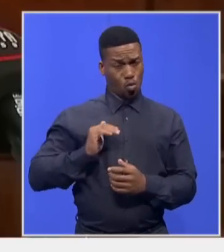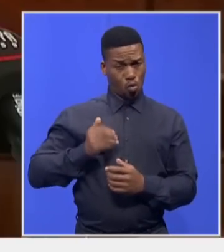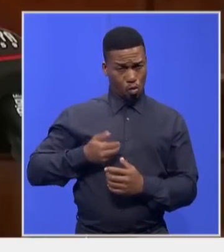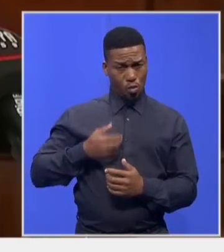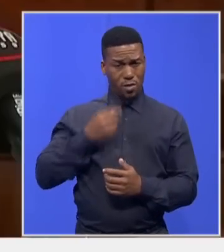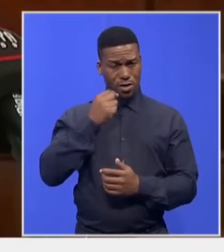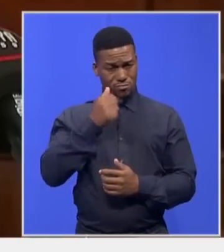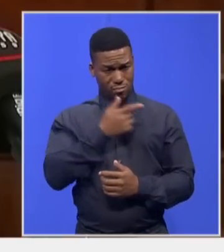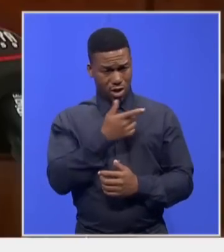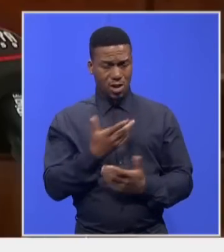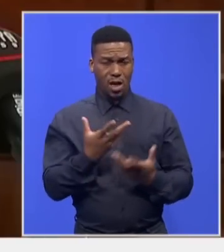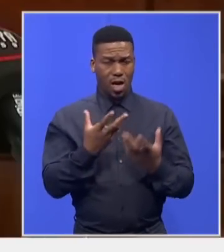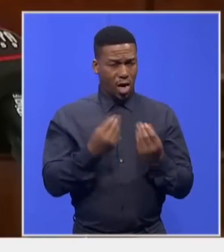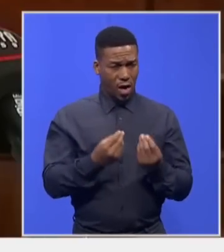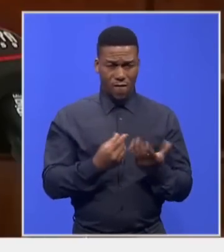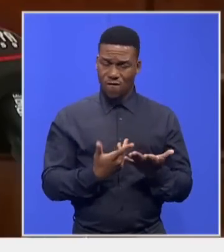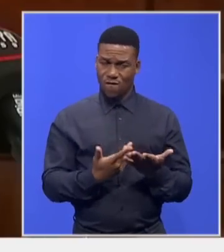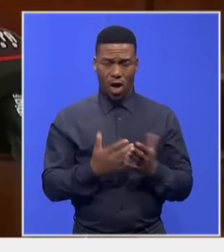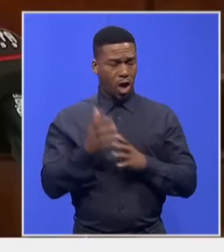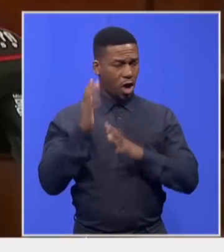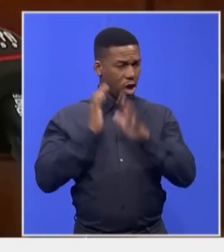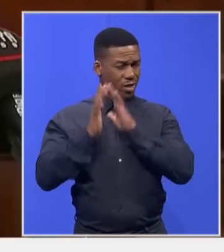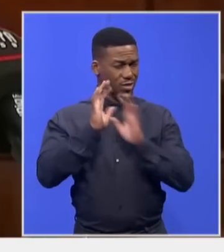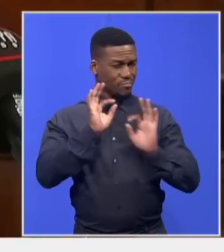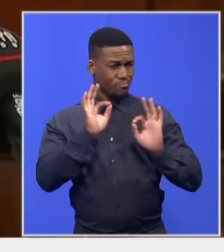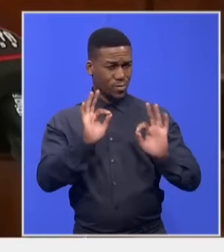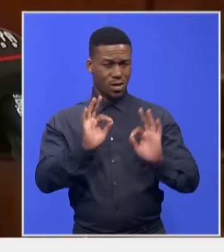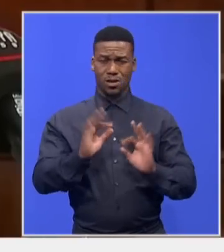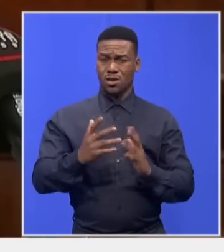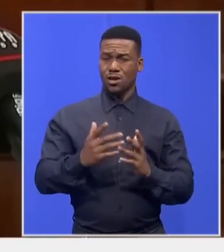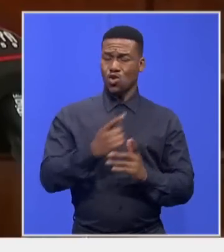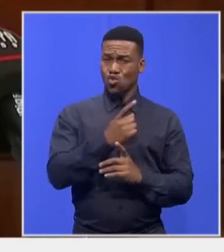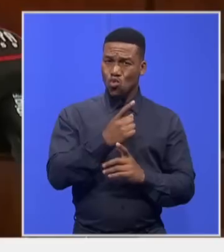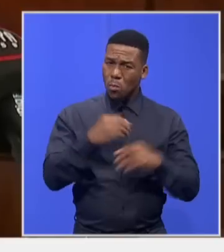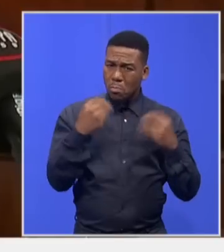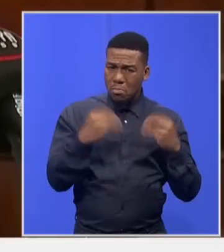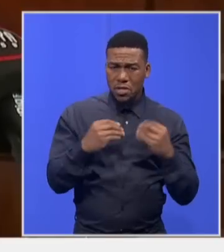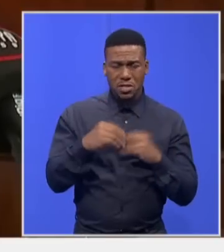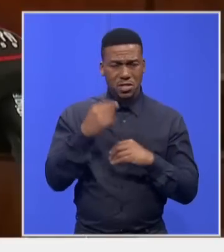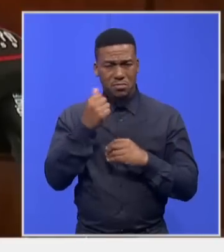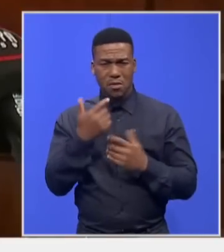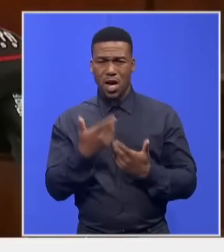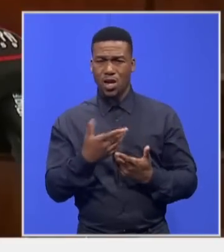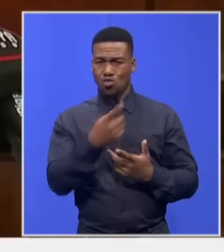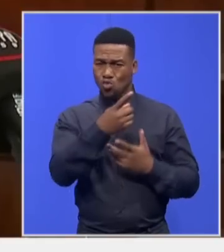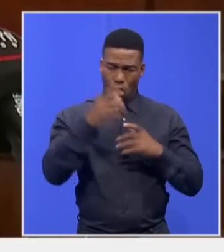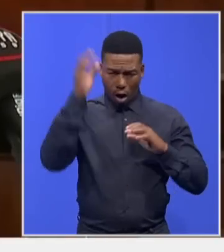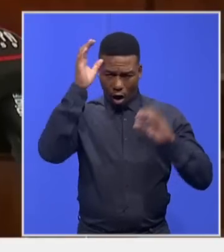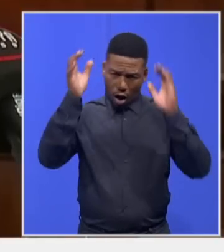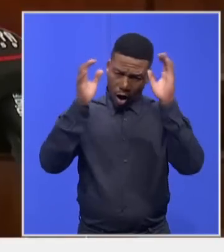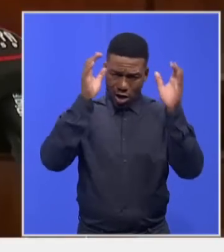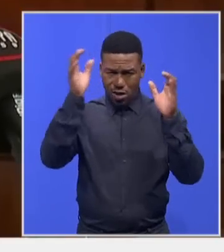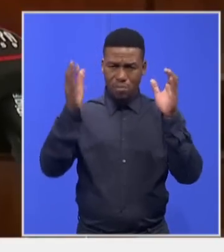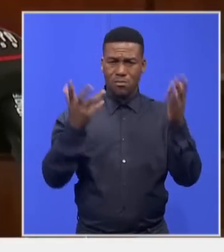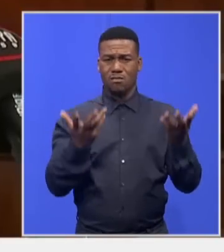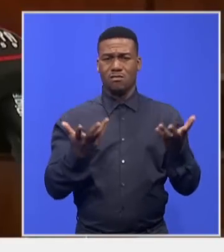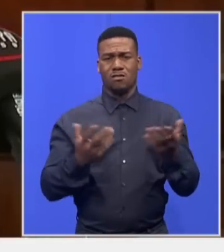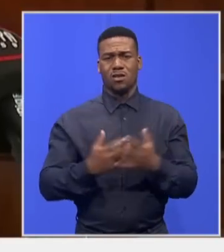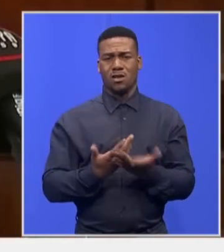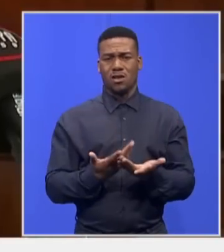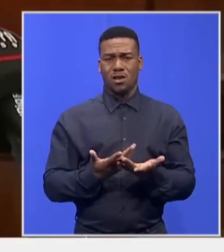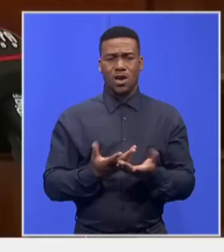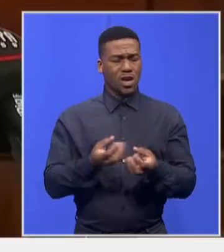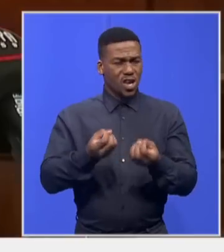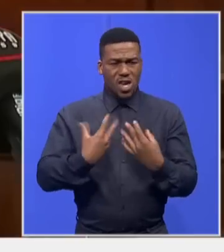business leaders, academics, people who have nothing to offer but their expertise, the skill